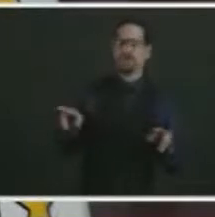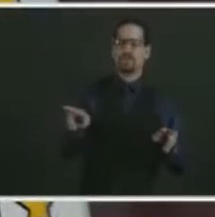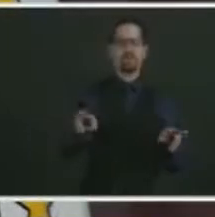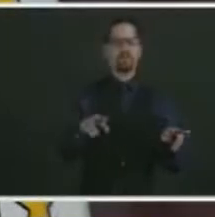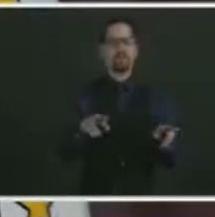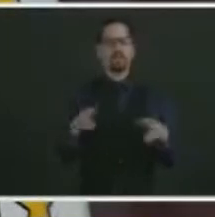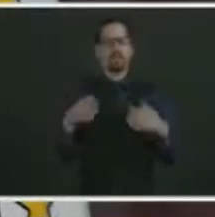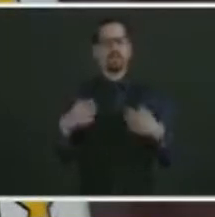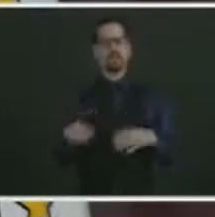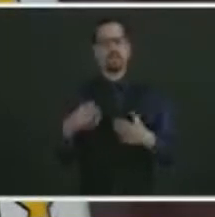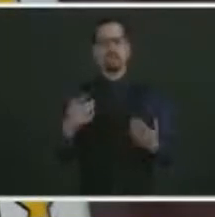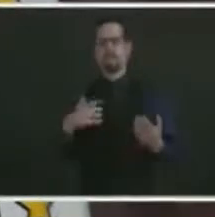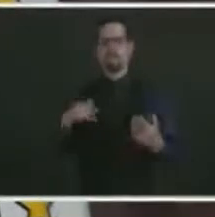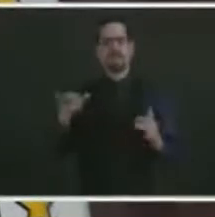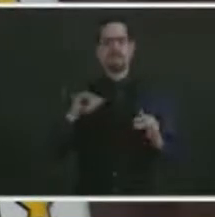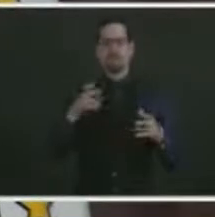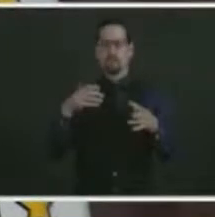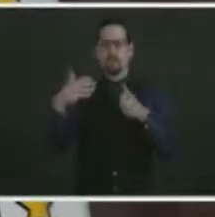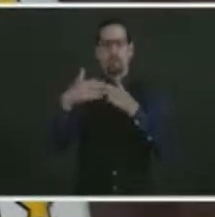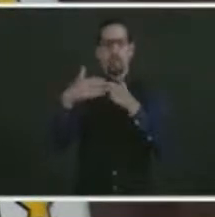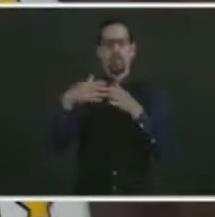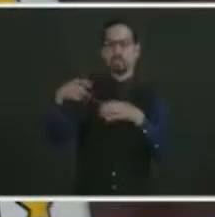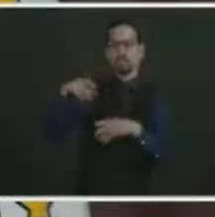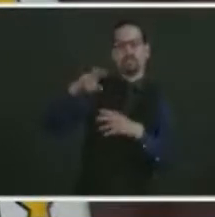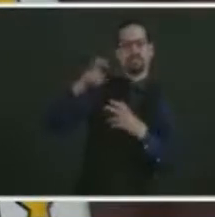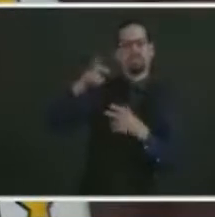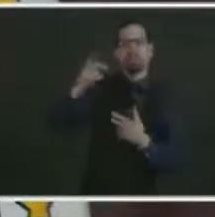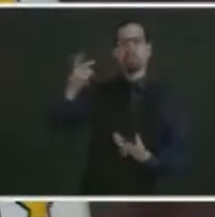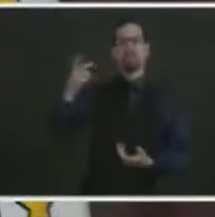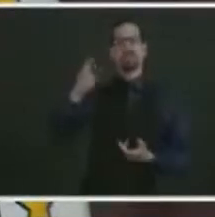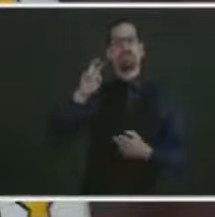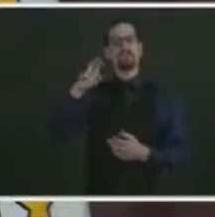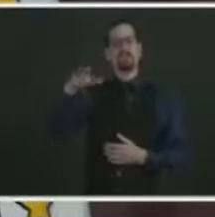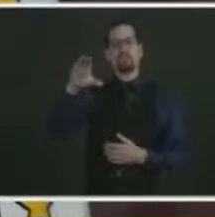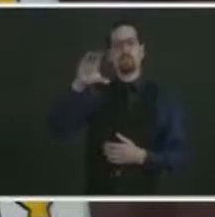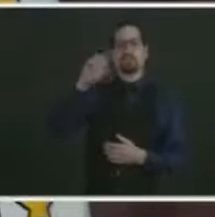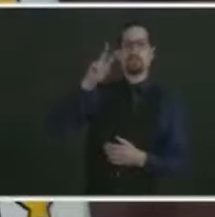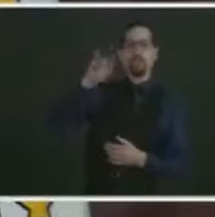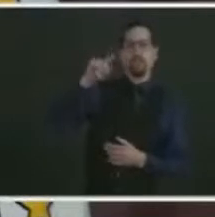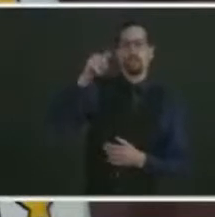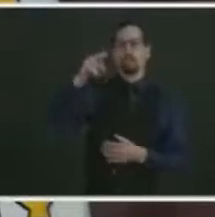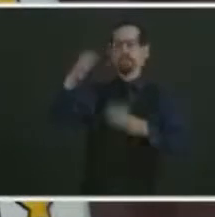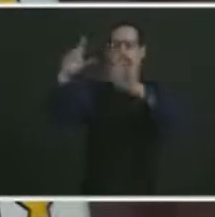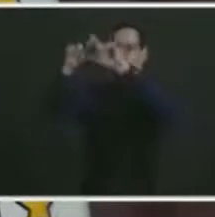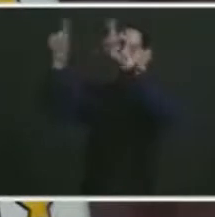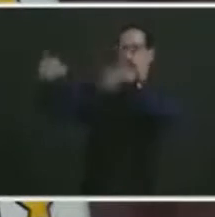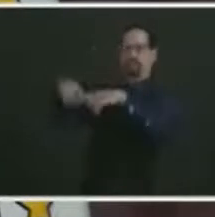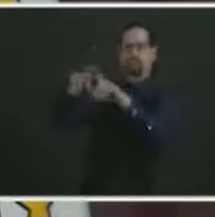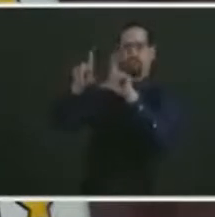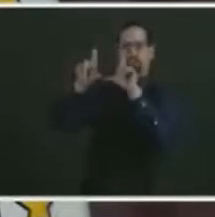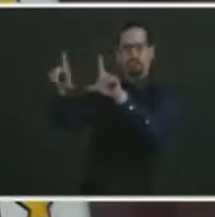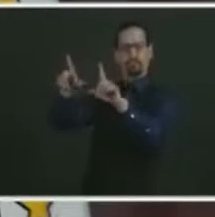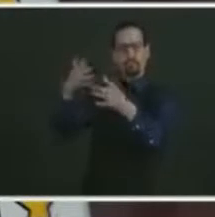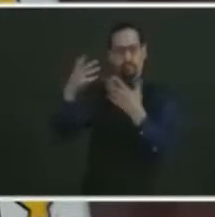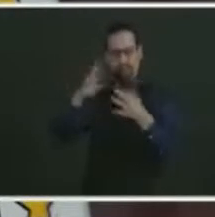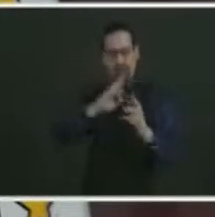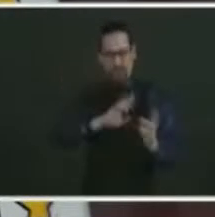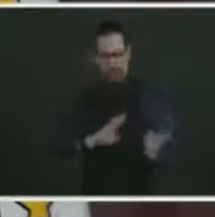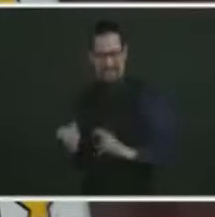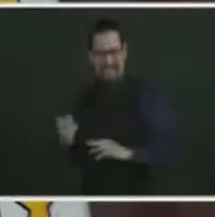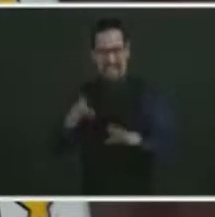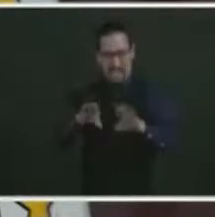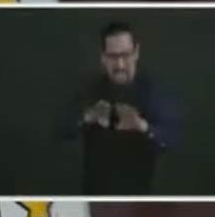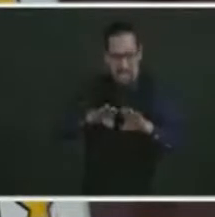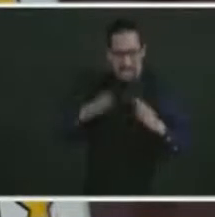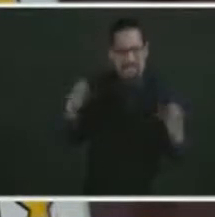in the corner their COVID-19 plan, or you see a notice that they just opened. These are businesses